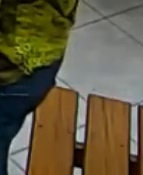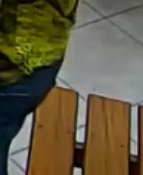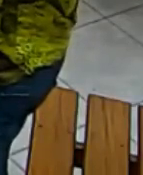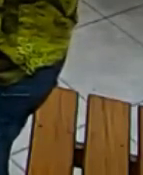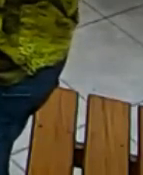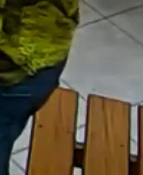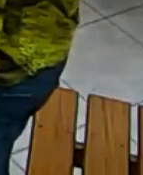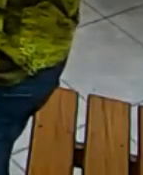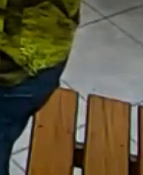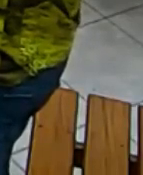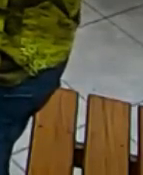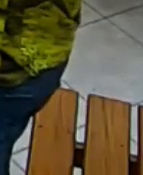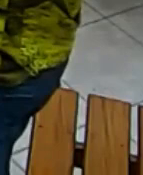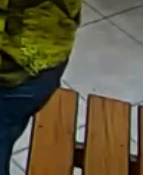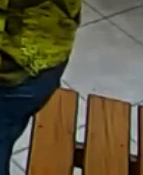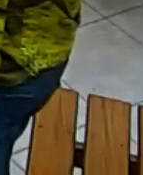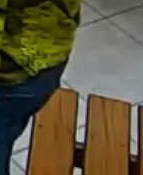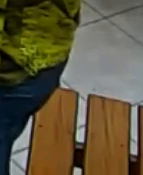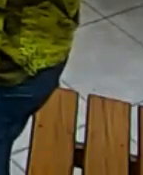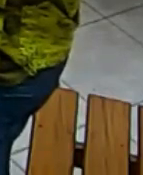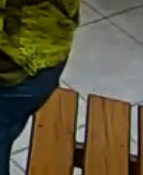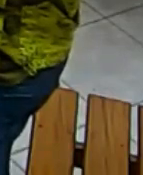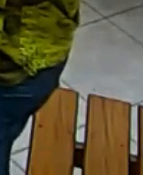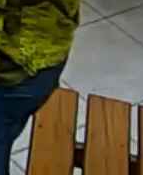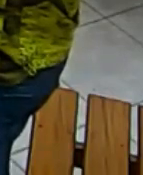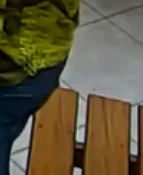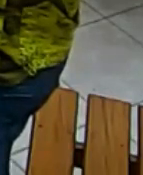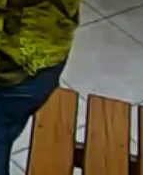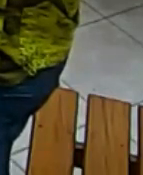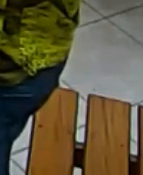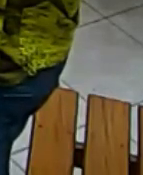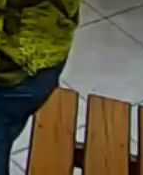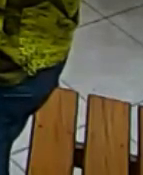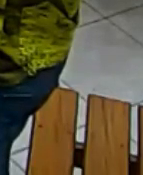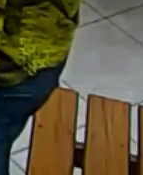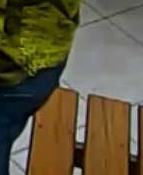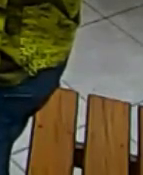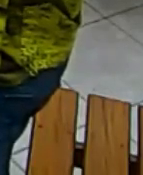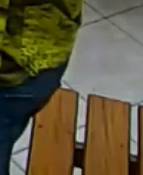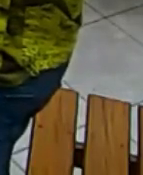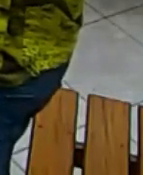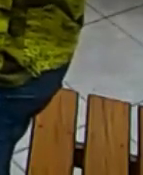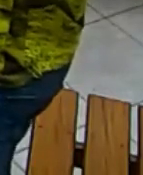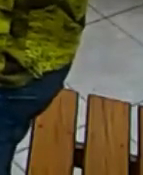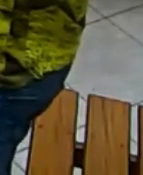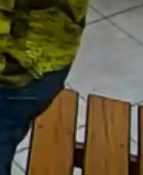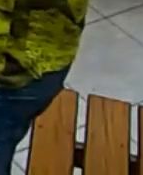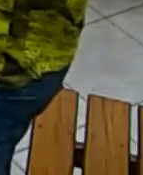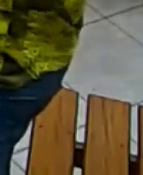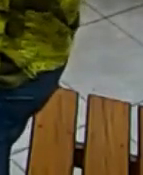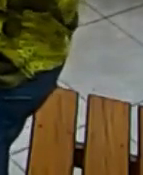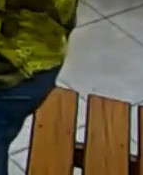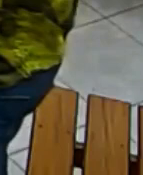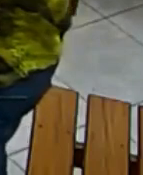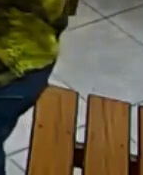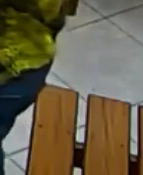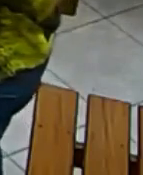into which we live. Sustain them, their families, we pray in Jesus' name. Amen.